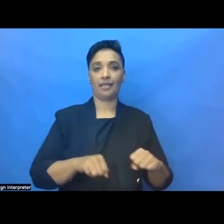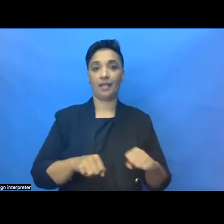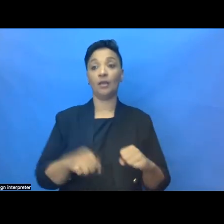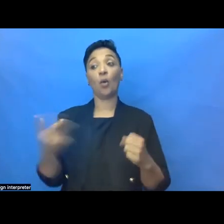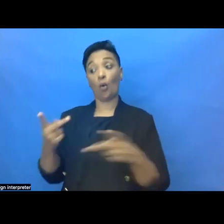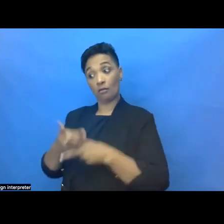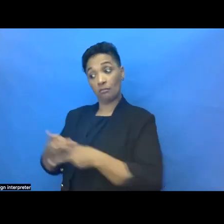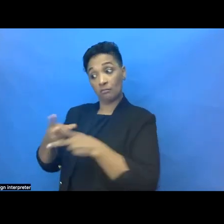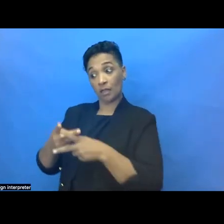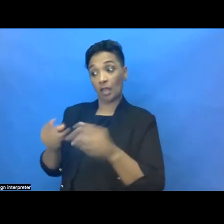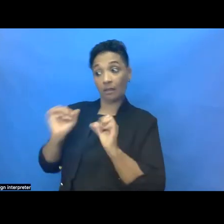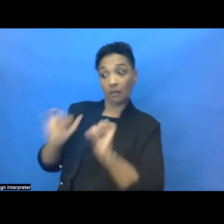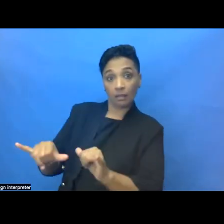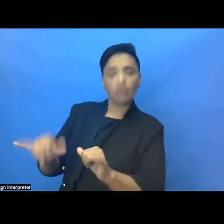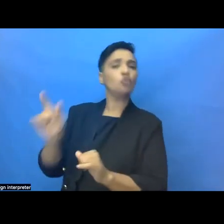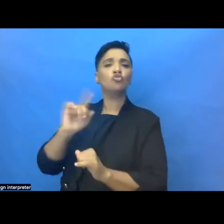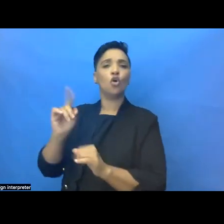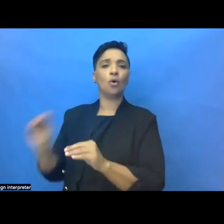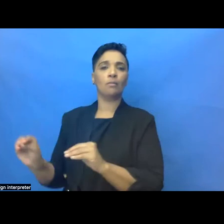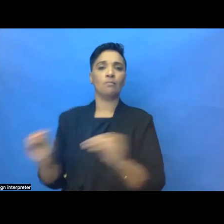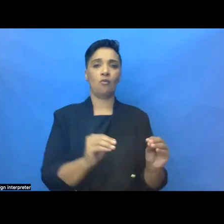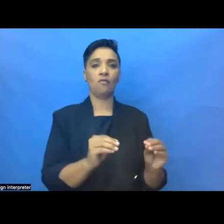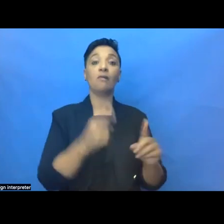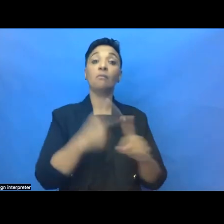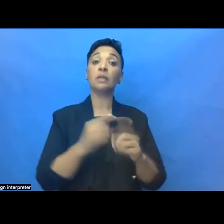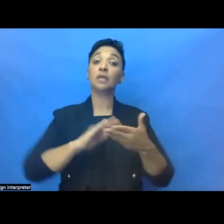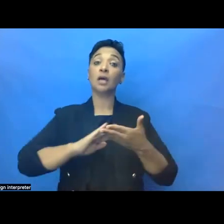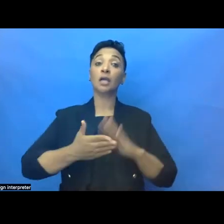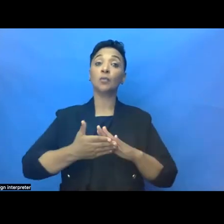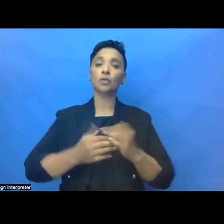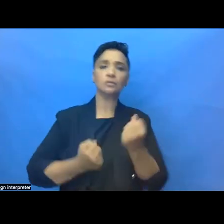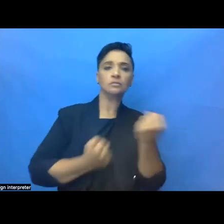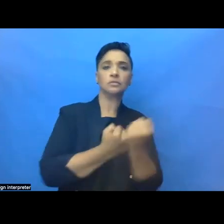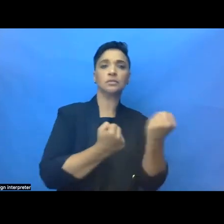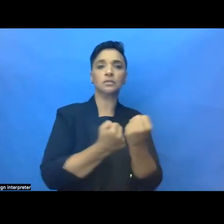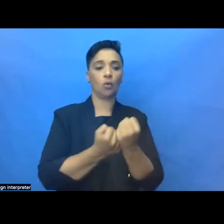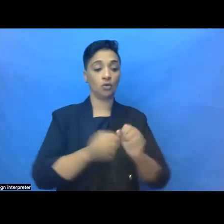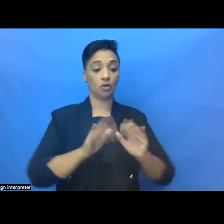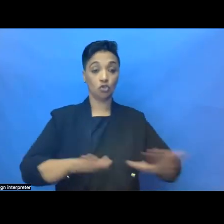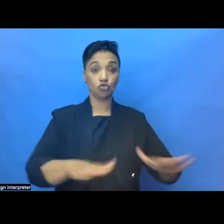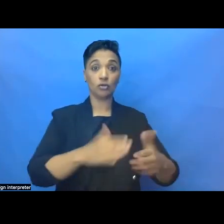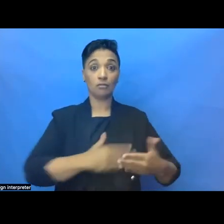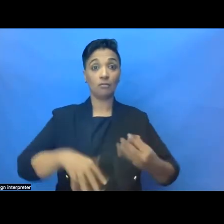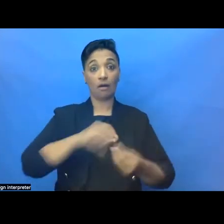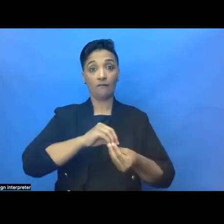family, as well followed by community-based support to all families of children with disabilities. As you eventually